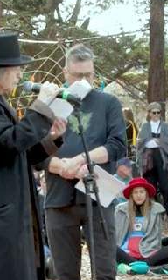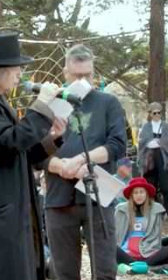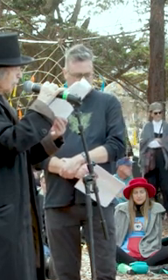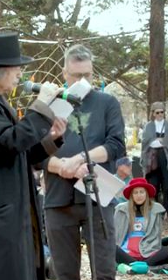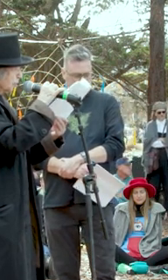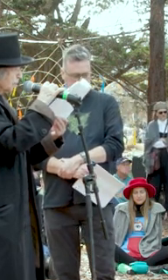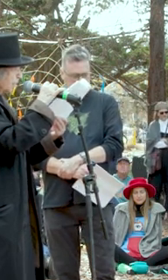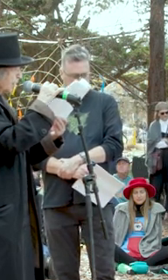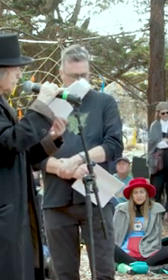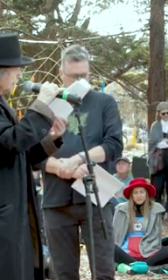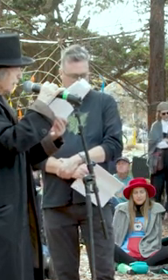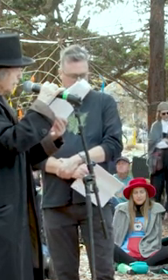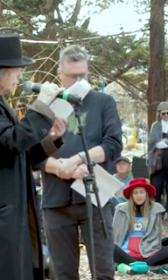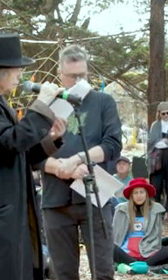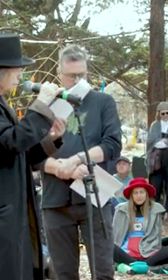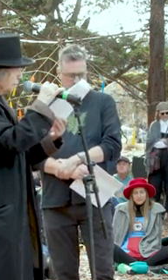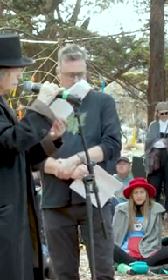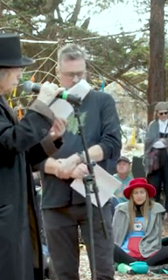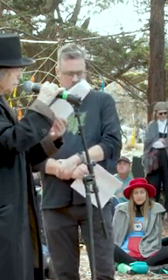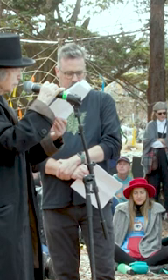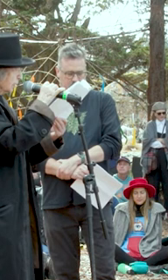Warren Russell Van Tyne,